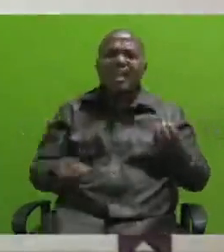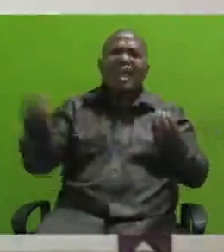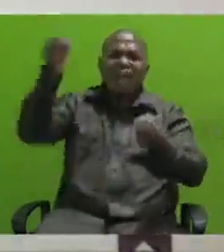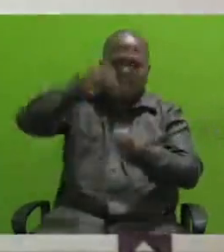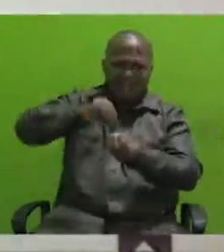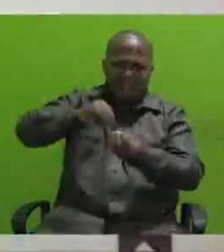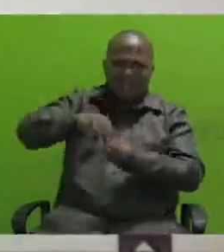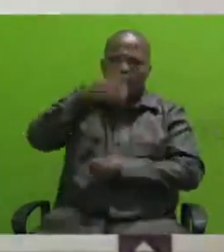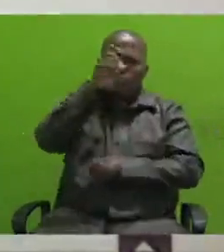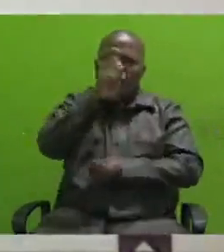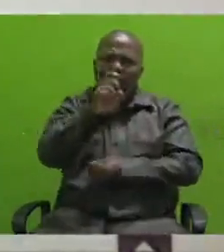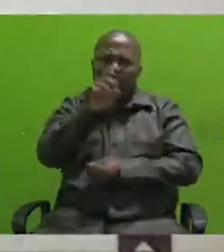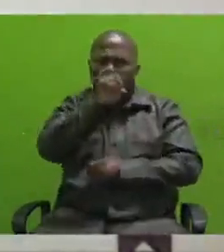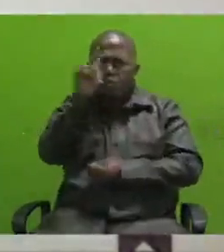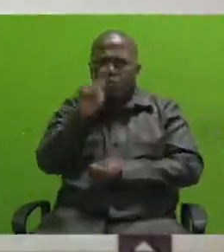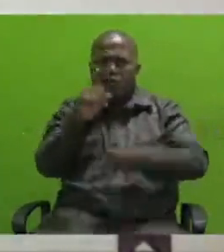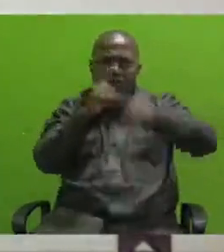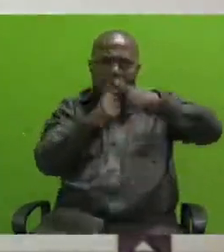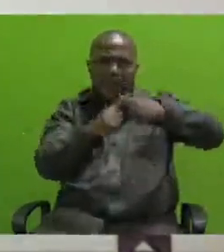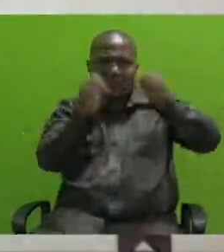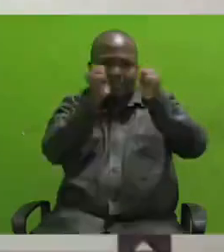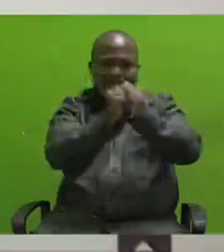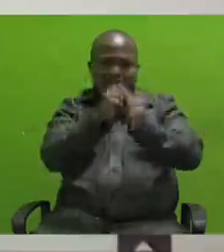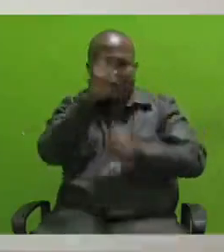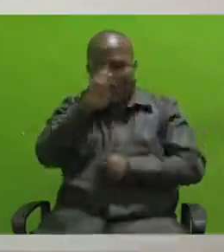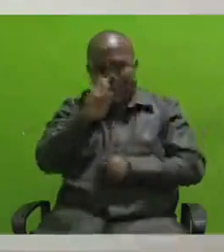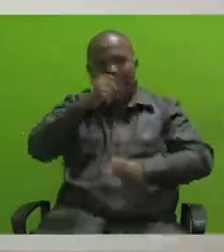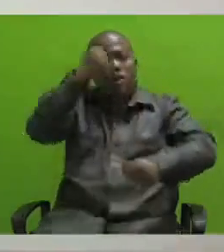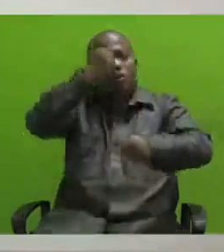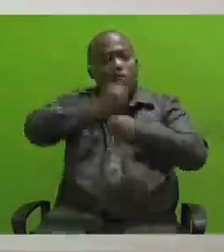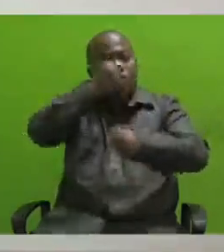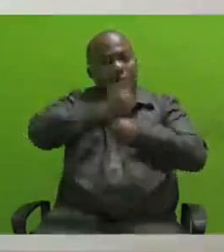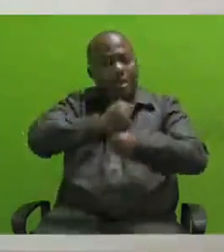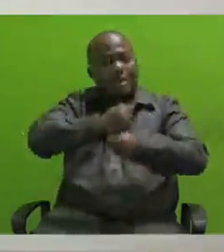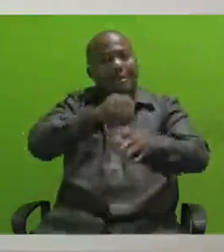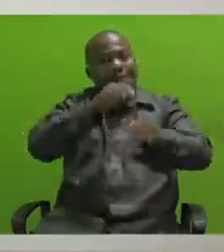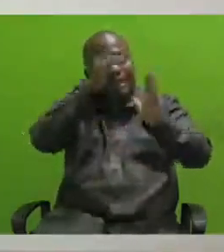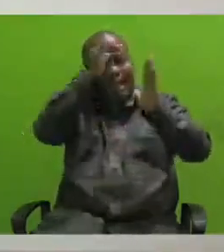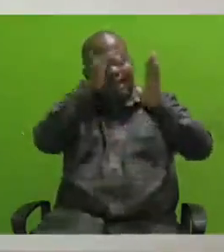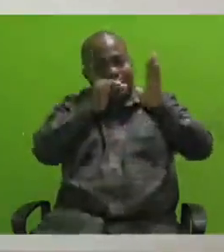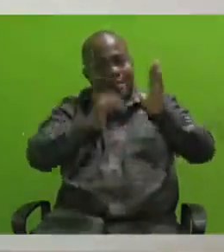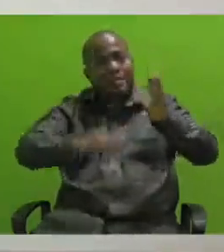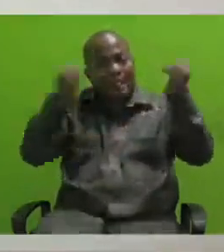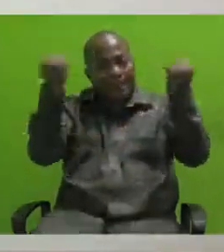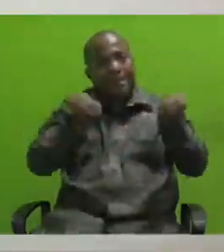squared plus 10x to make the expression a perfect square?